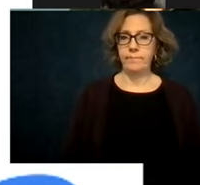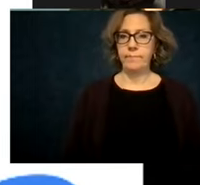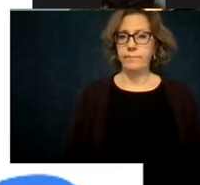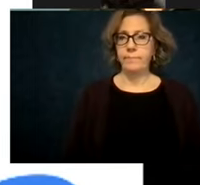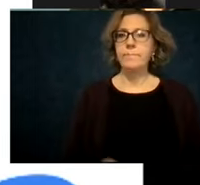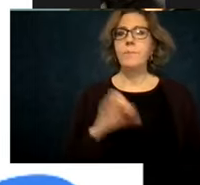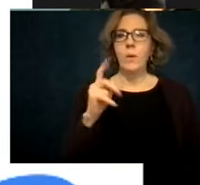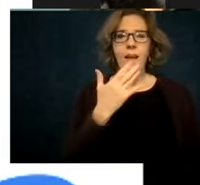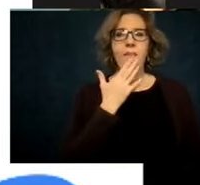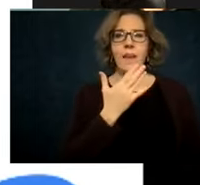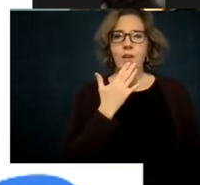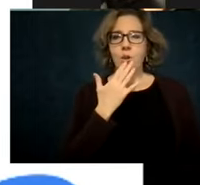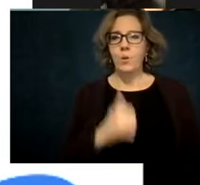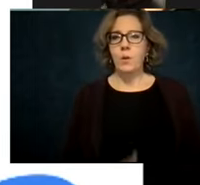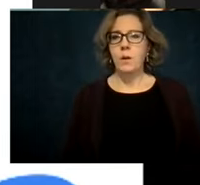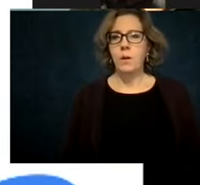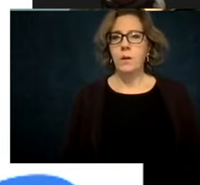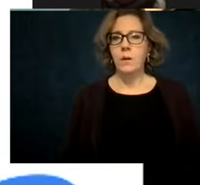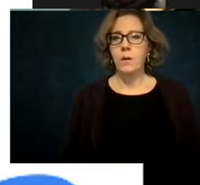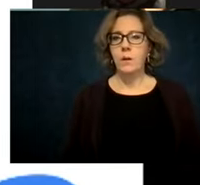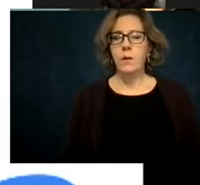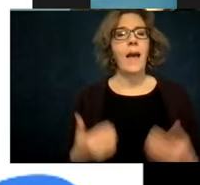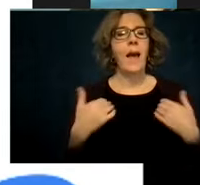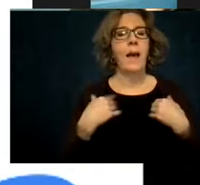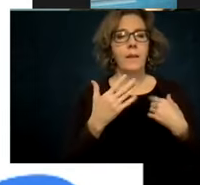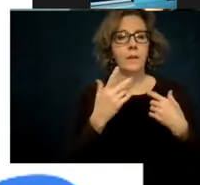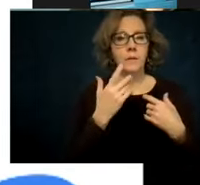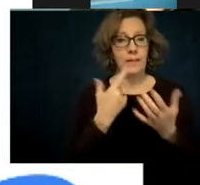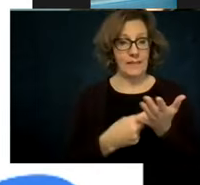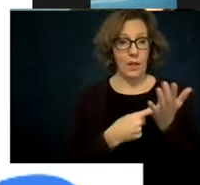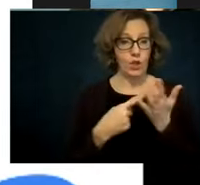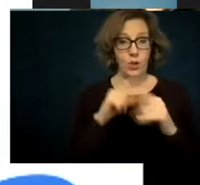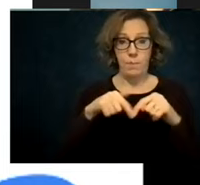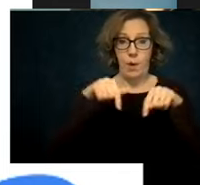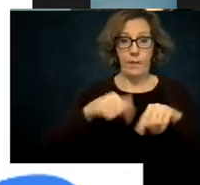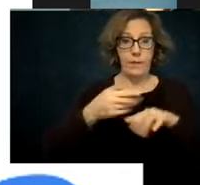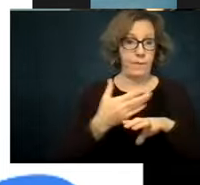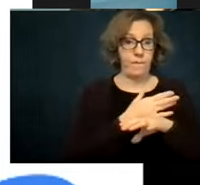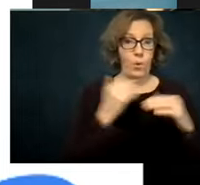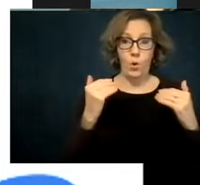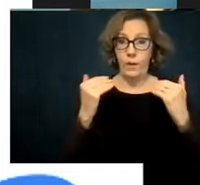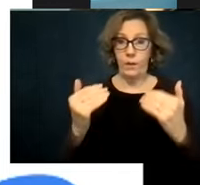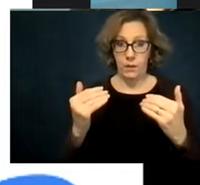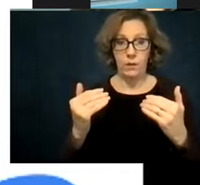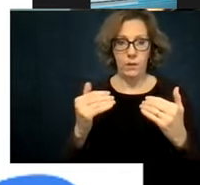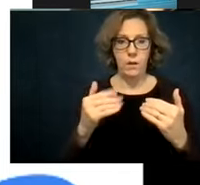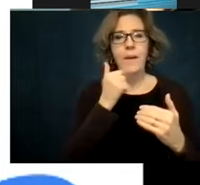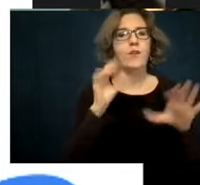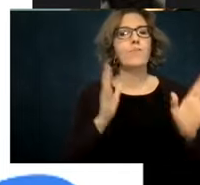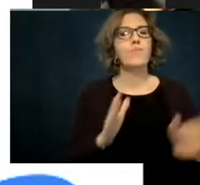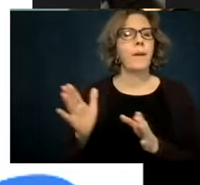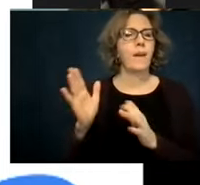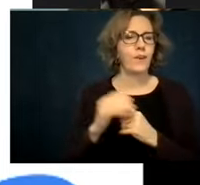Thank you. Having a discussion about this ahead of time makes us better prepared to take action. If we